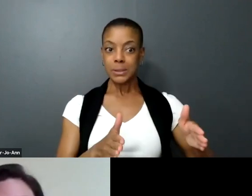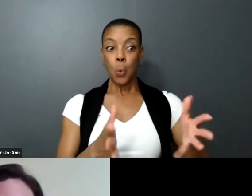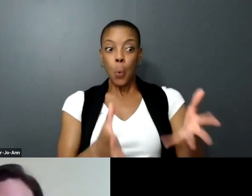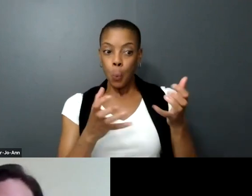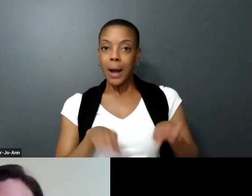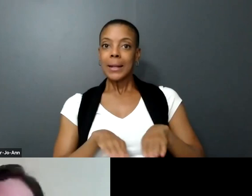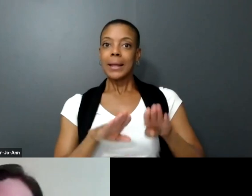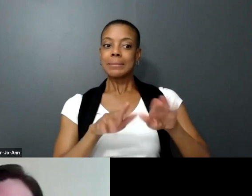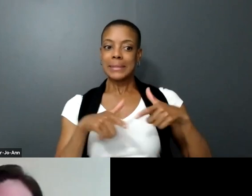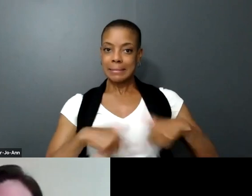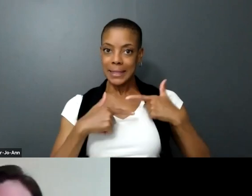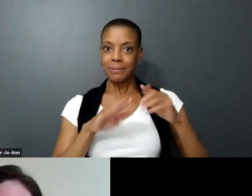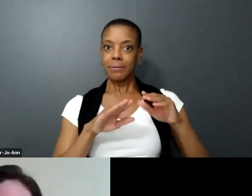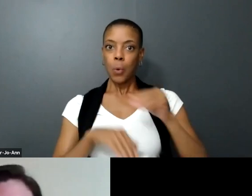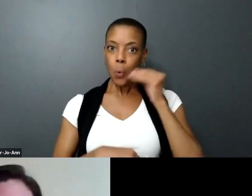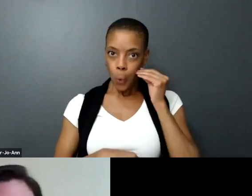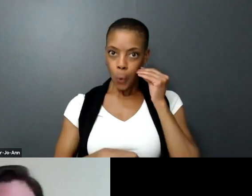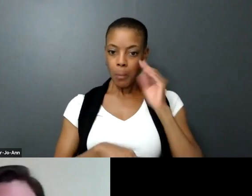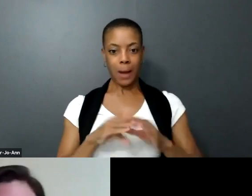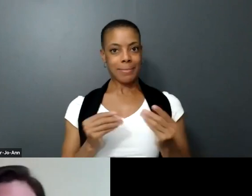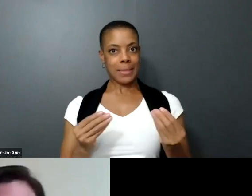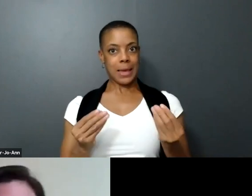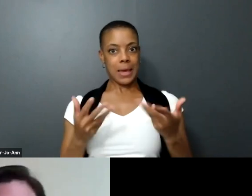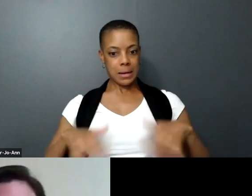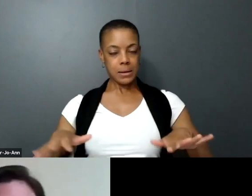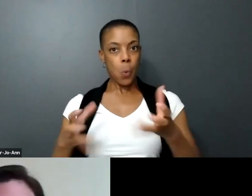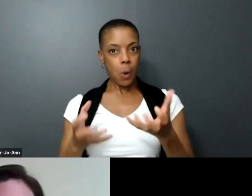to live at home on the land base that we have been left with.